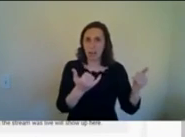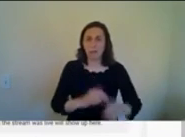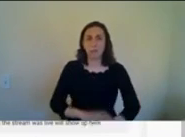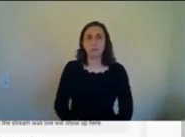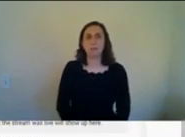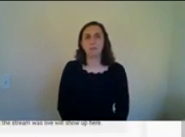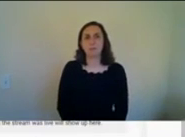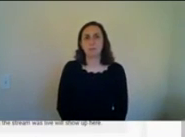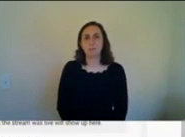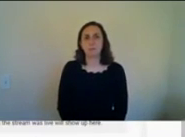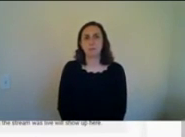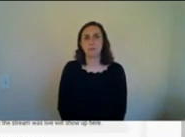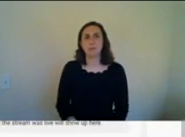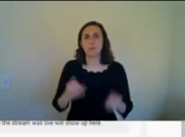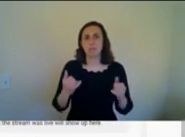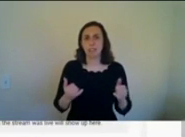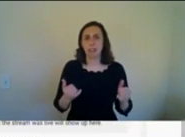Let me go to Blackboard.